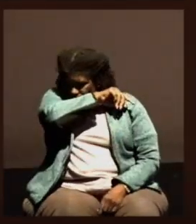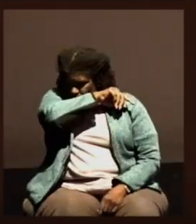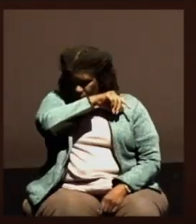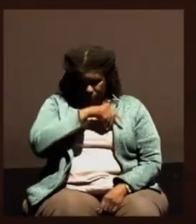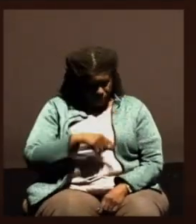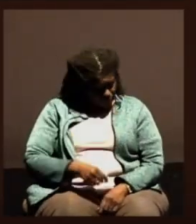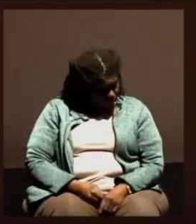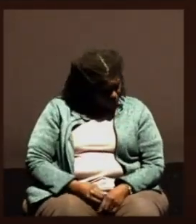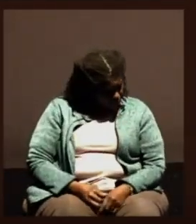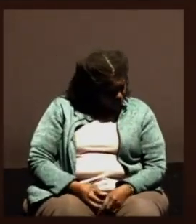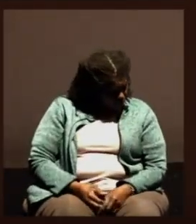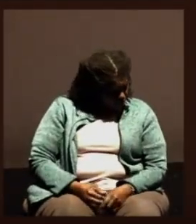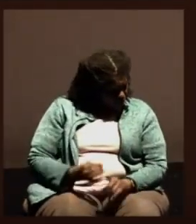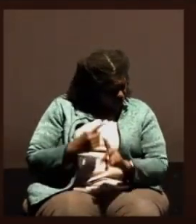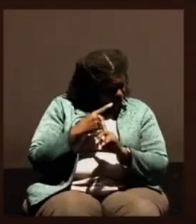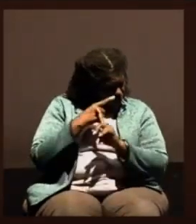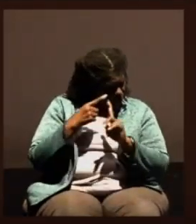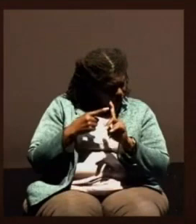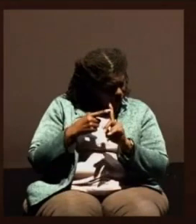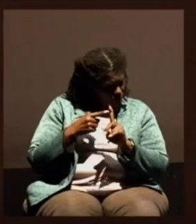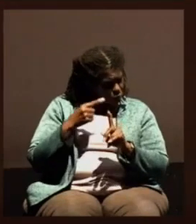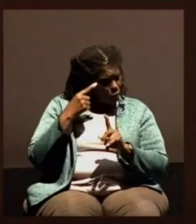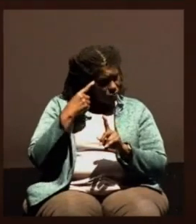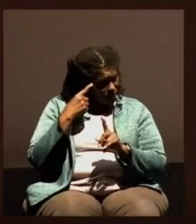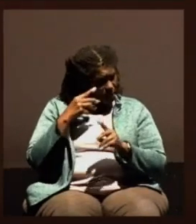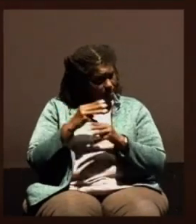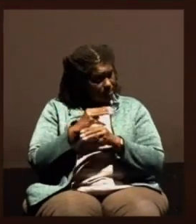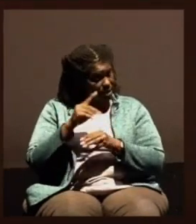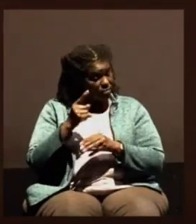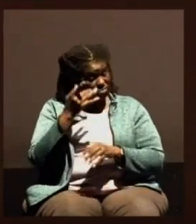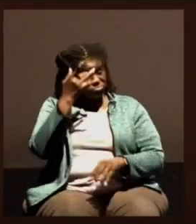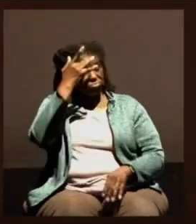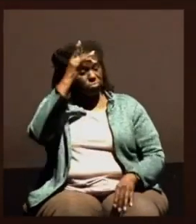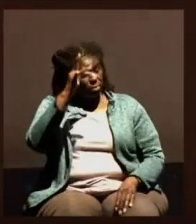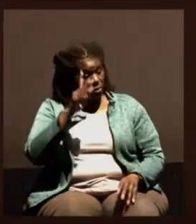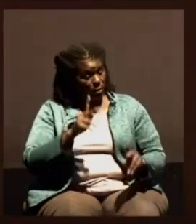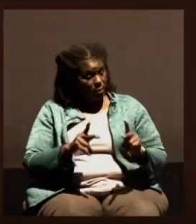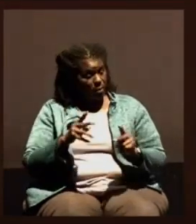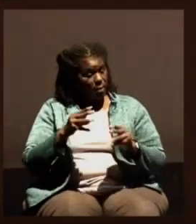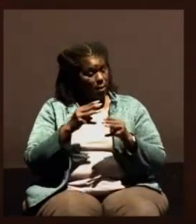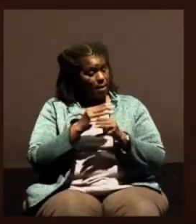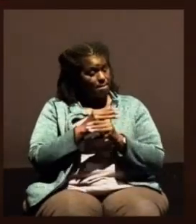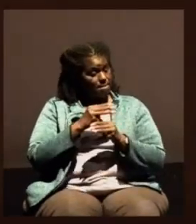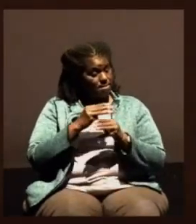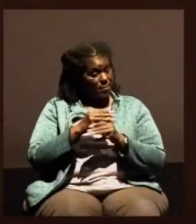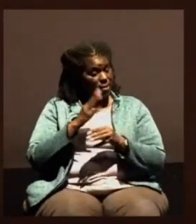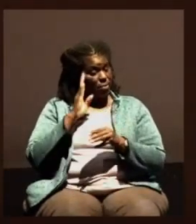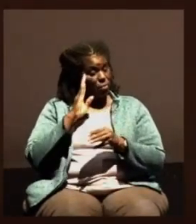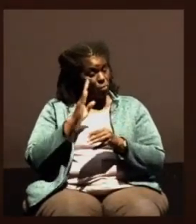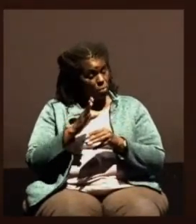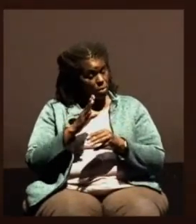for the math brainiacs or just for the super intelligent people, math has a funny way of coming around.